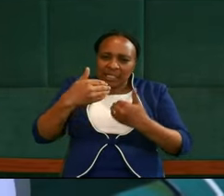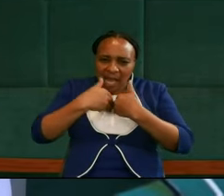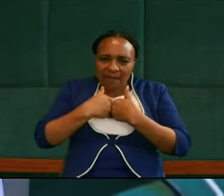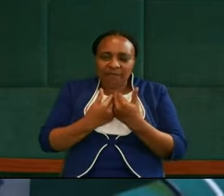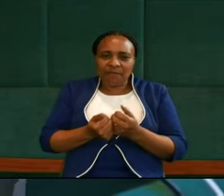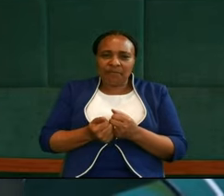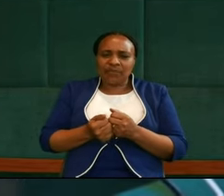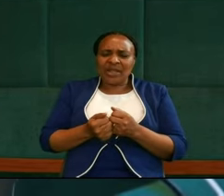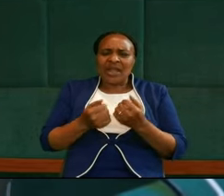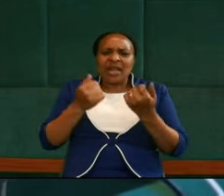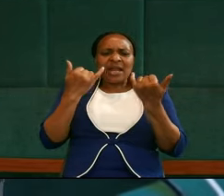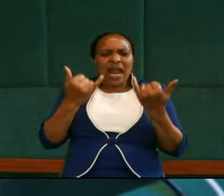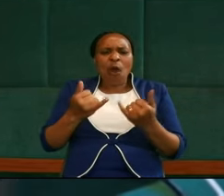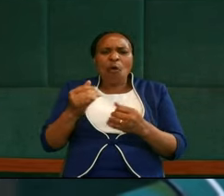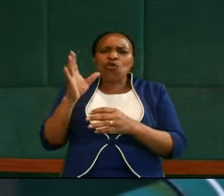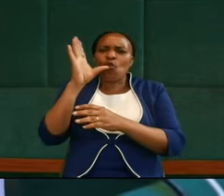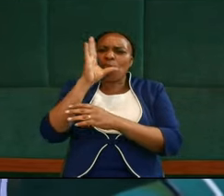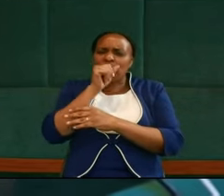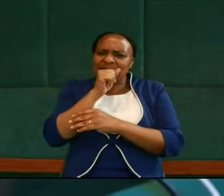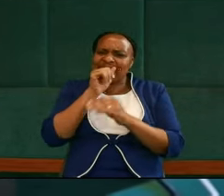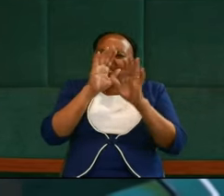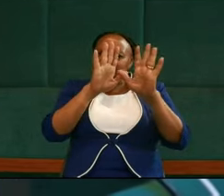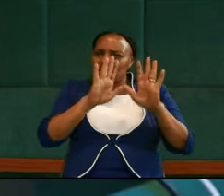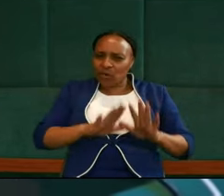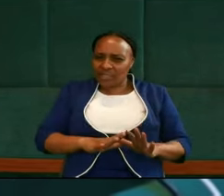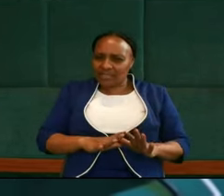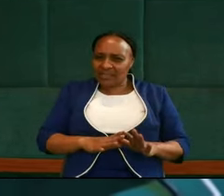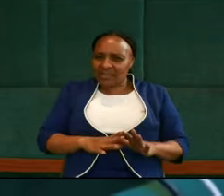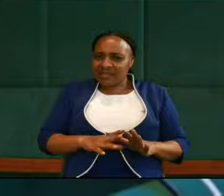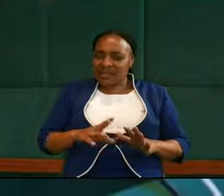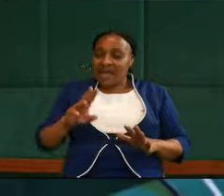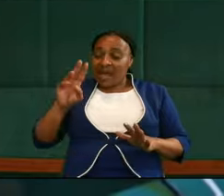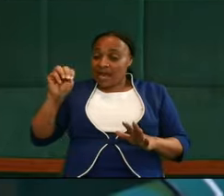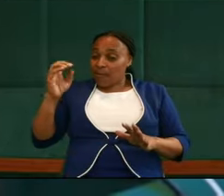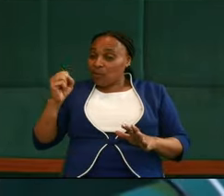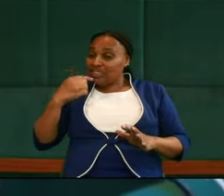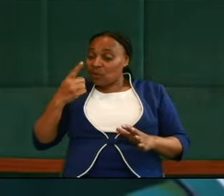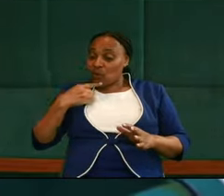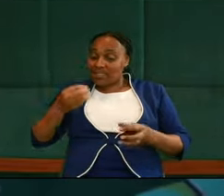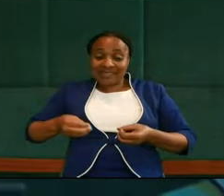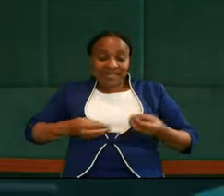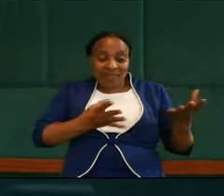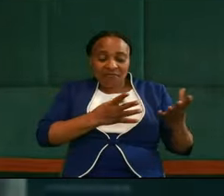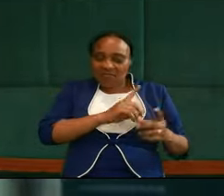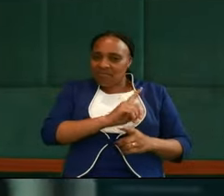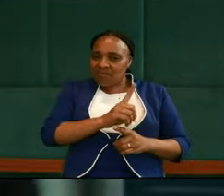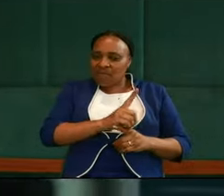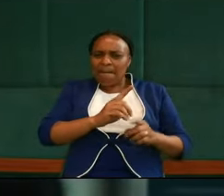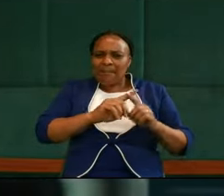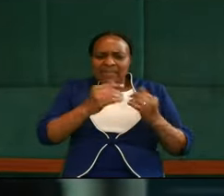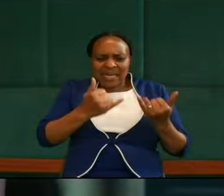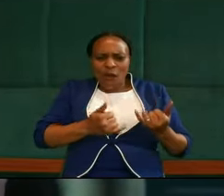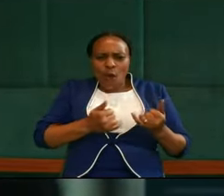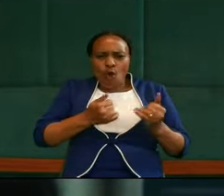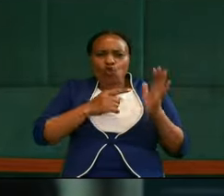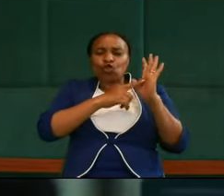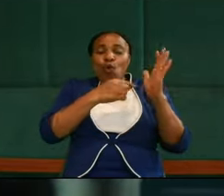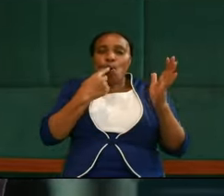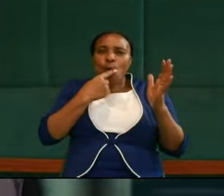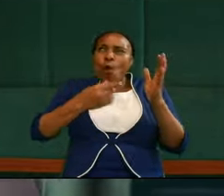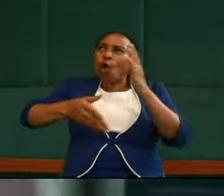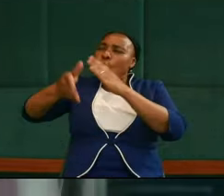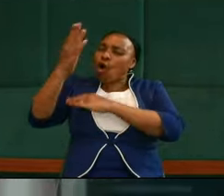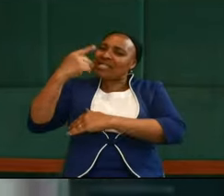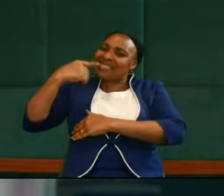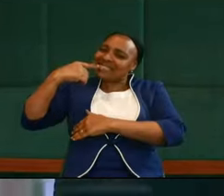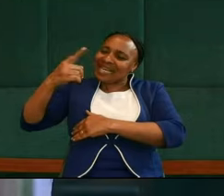a vital portion of Naboth's response. Naboth did not say, "I will not just give you." He said, "God said, I should not do what